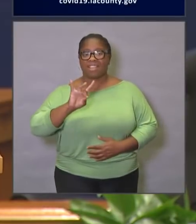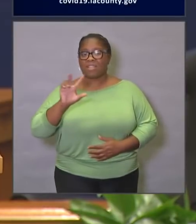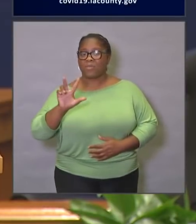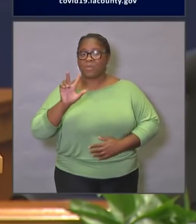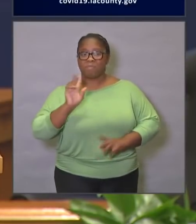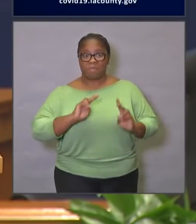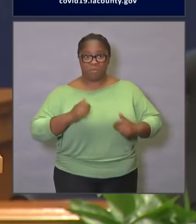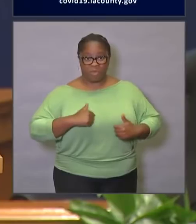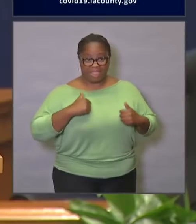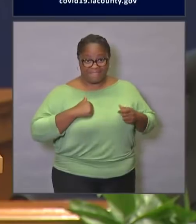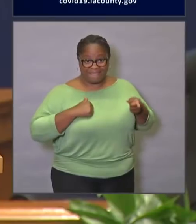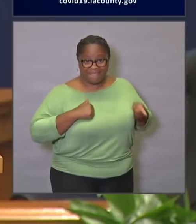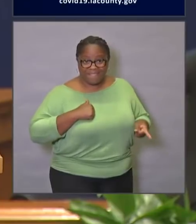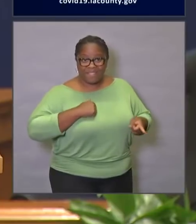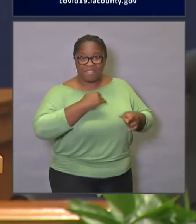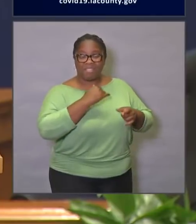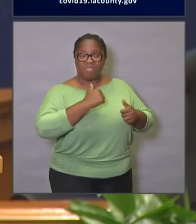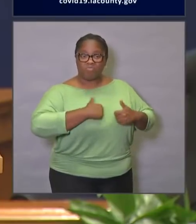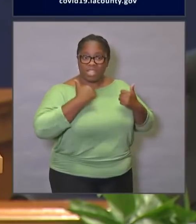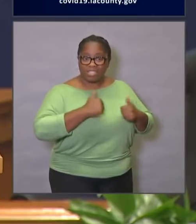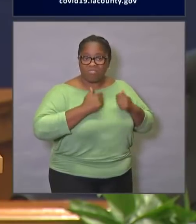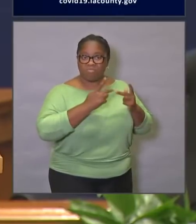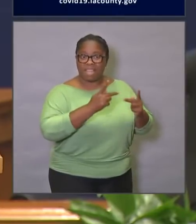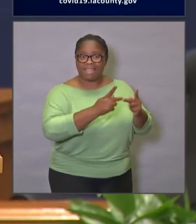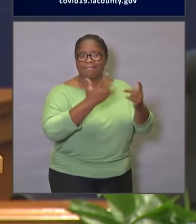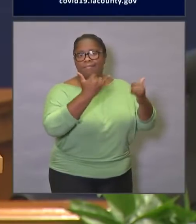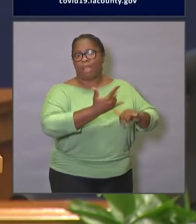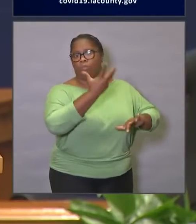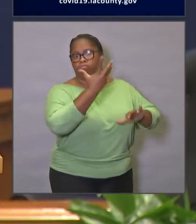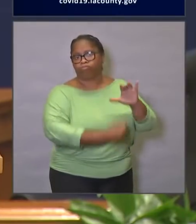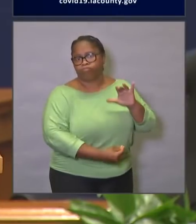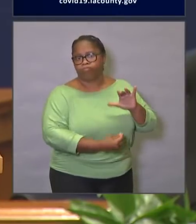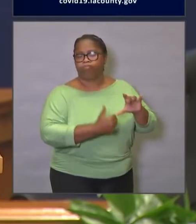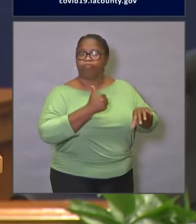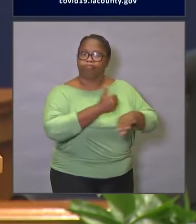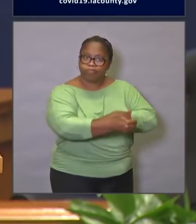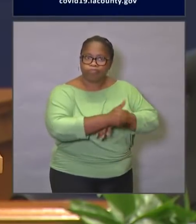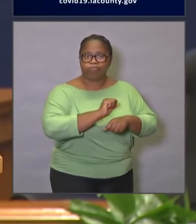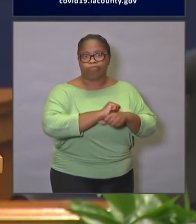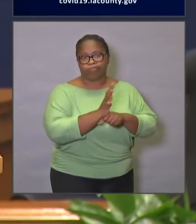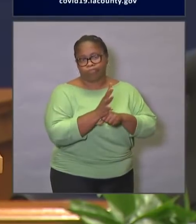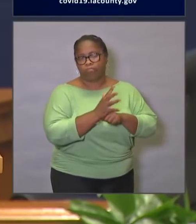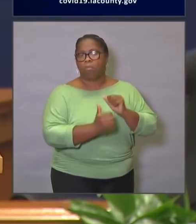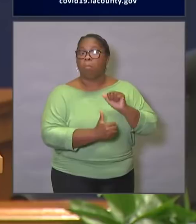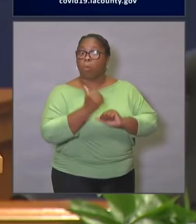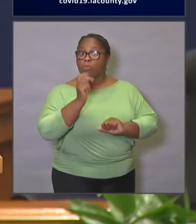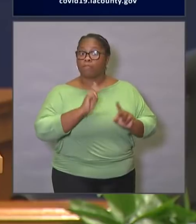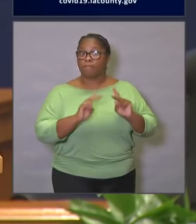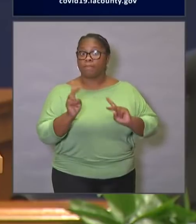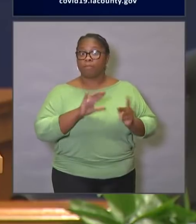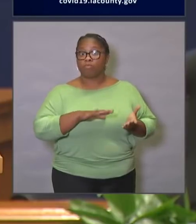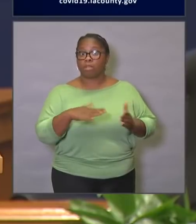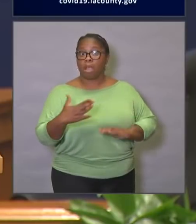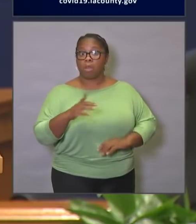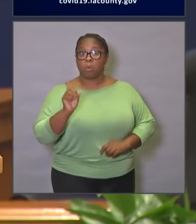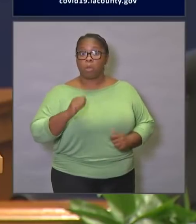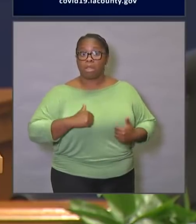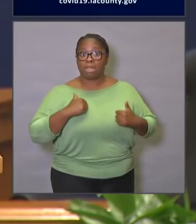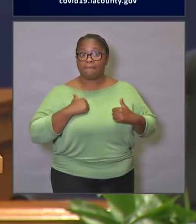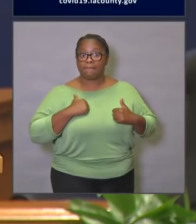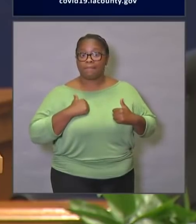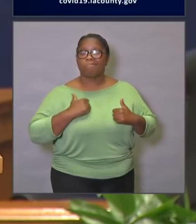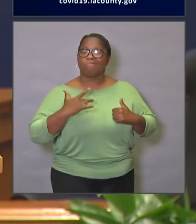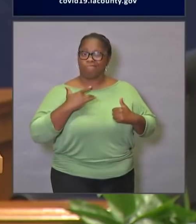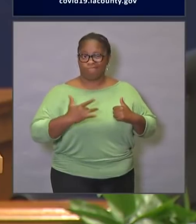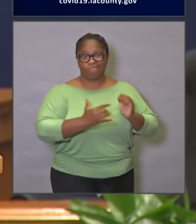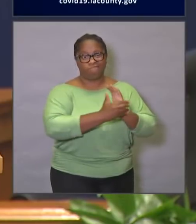institutional settings have passed away from COVID-19. Again, the majority of the people who have died did reside in our skilled